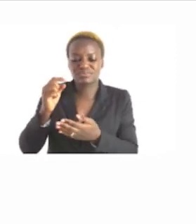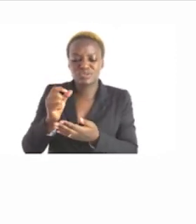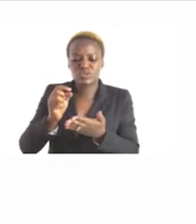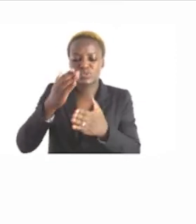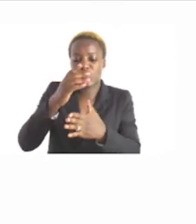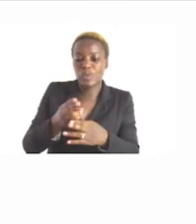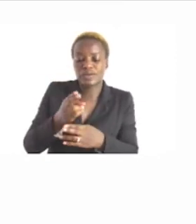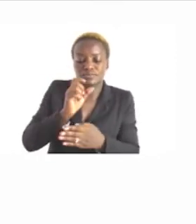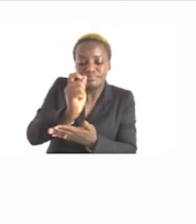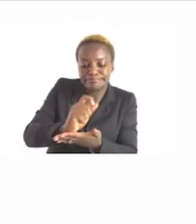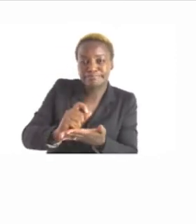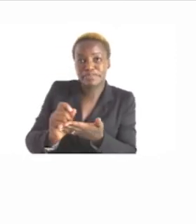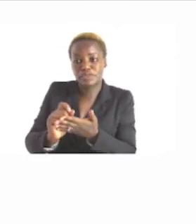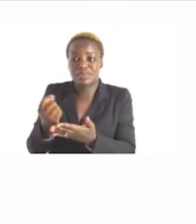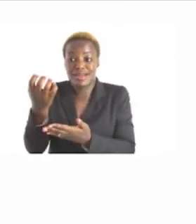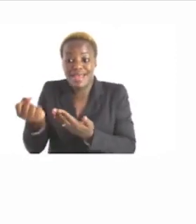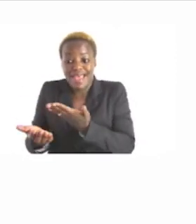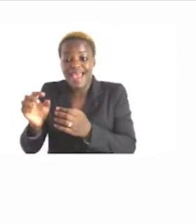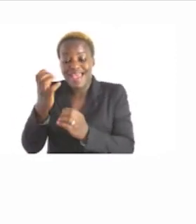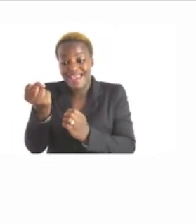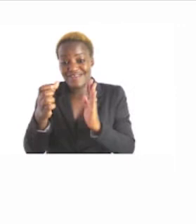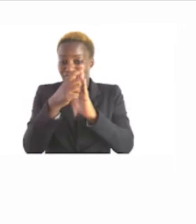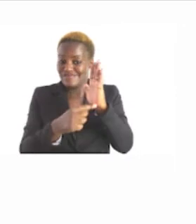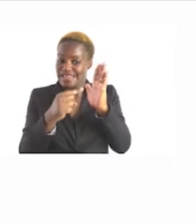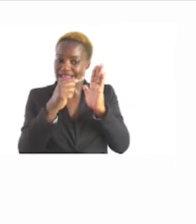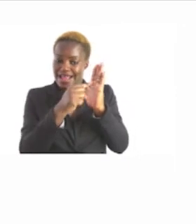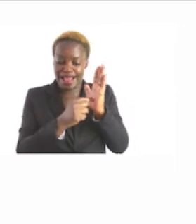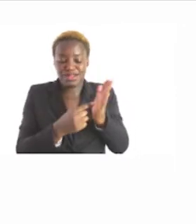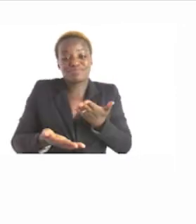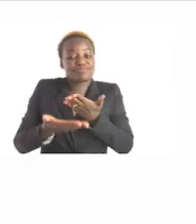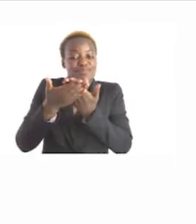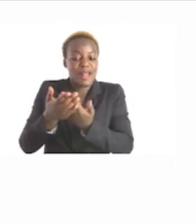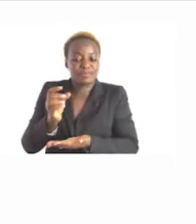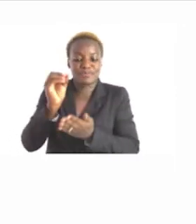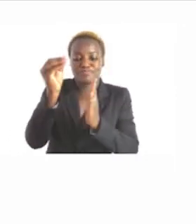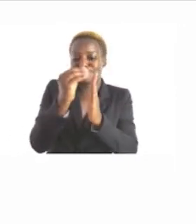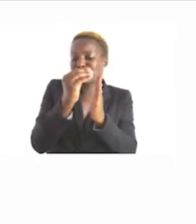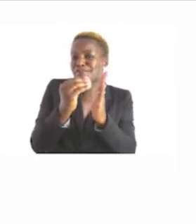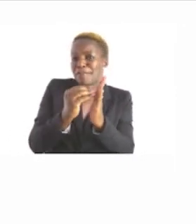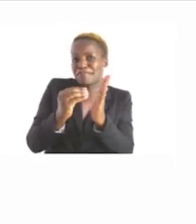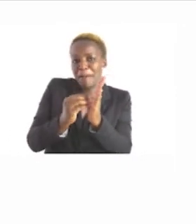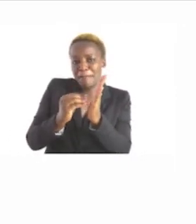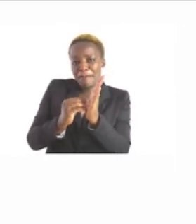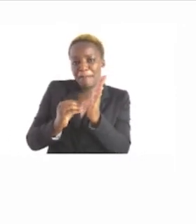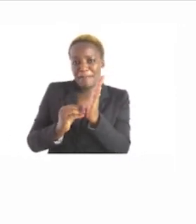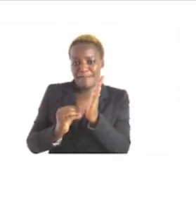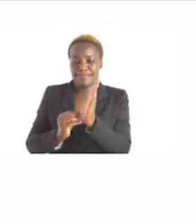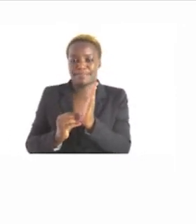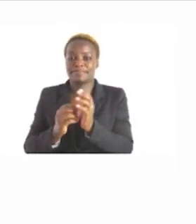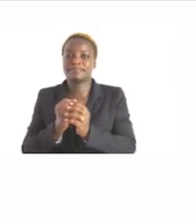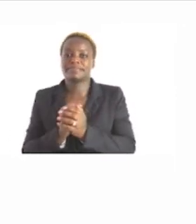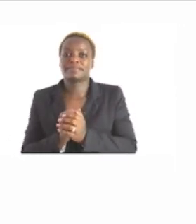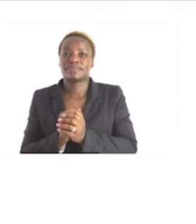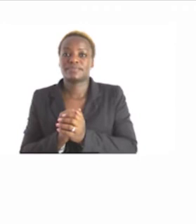calendar, you have to have one by your side in order to fill in all the empty boxes with the correct